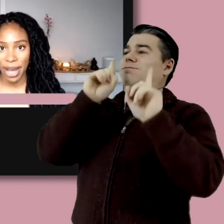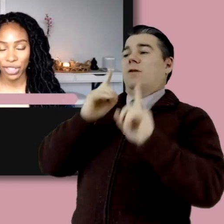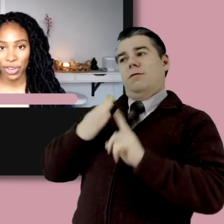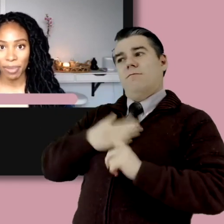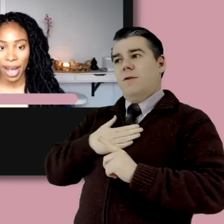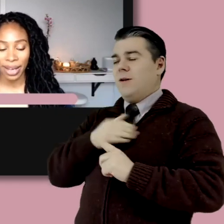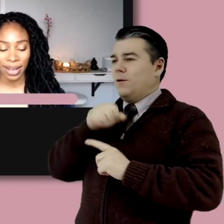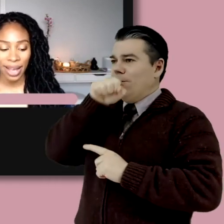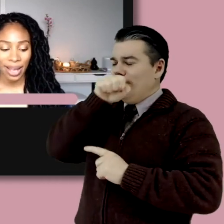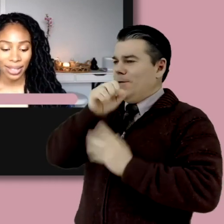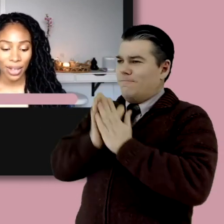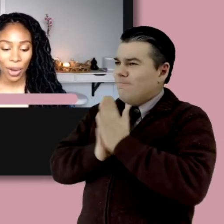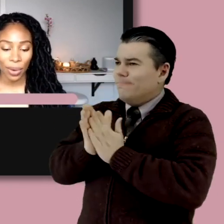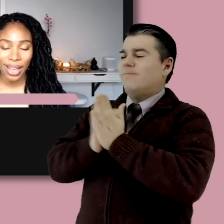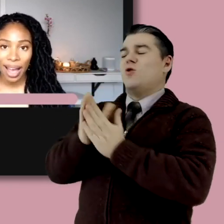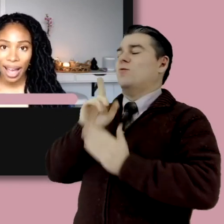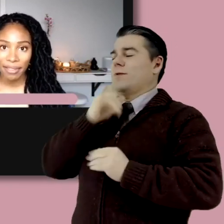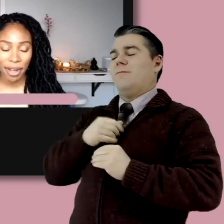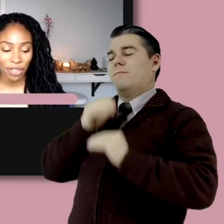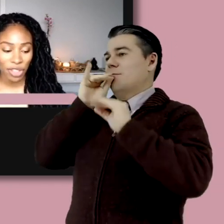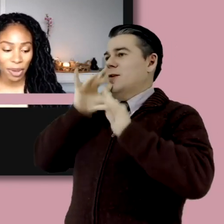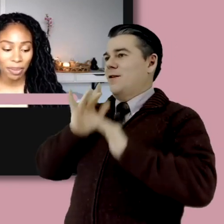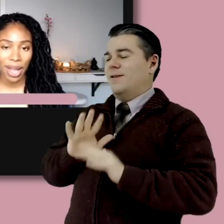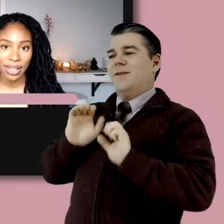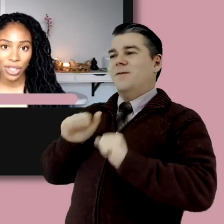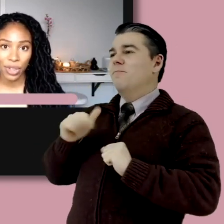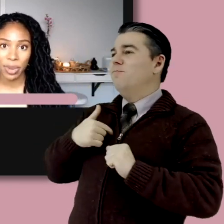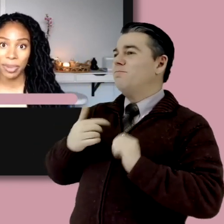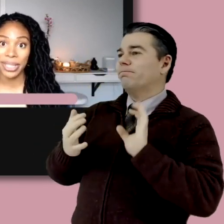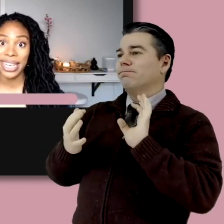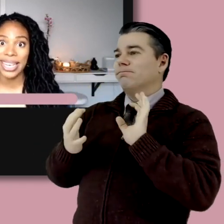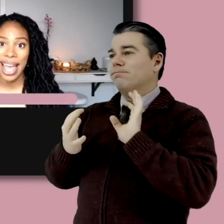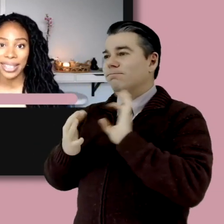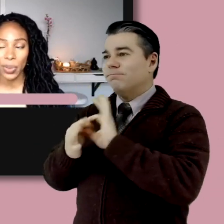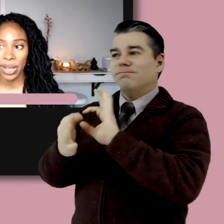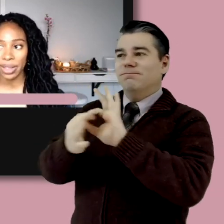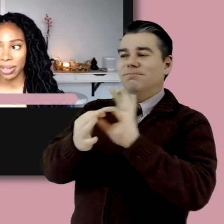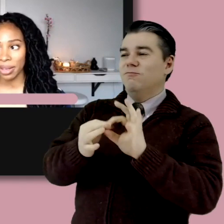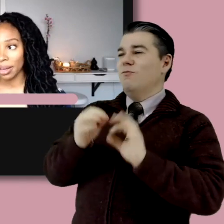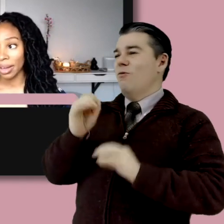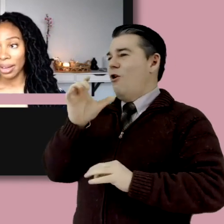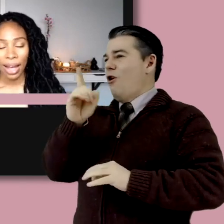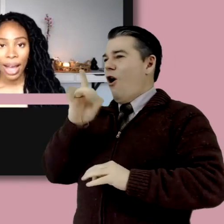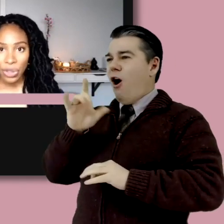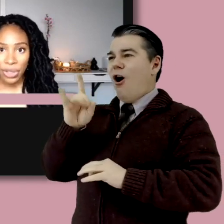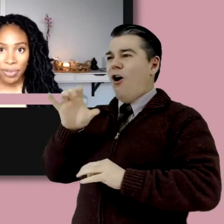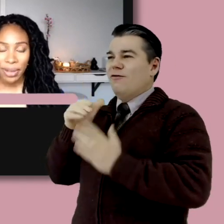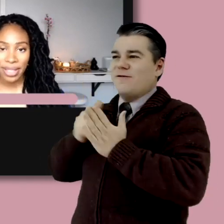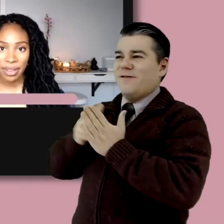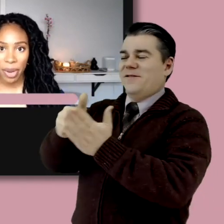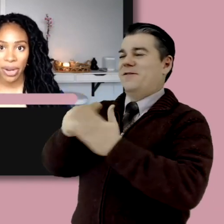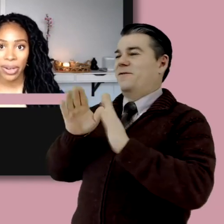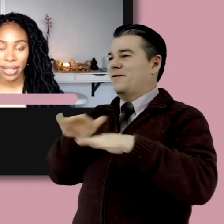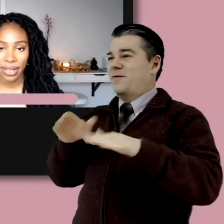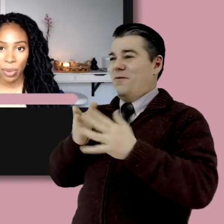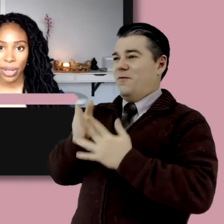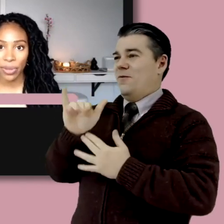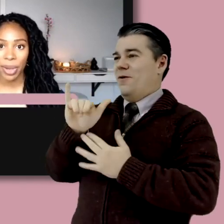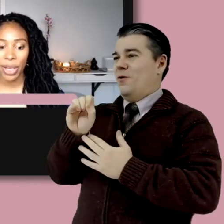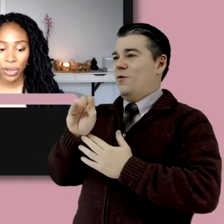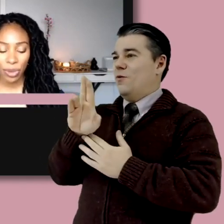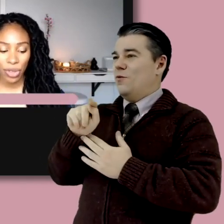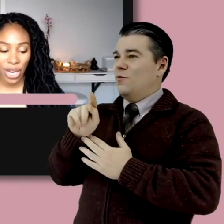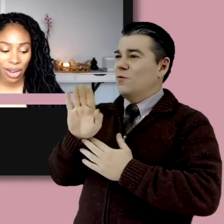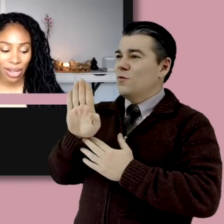a big passion of mine. So yeah, I've just been blessed to be able to connect with hundreds of thousands of parents at this point